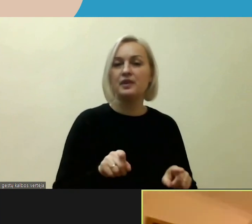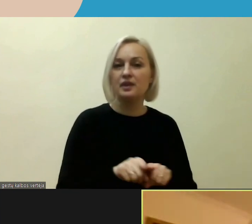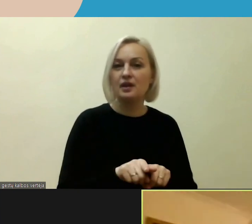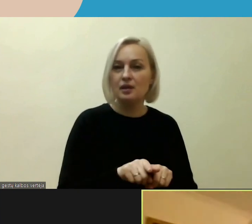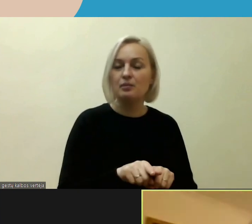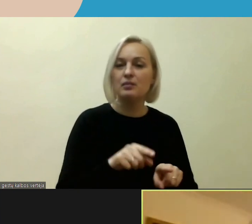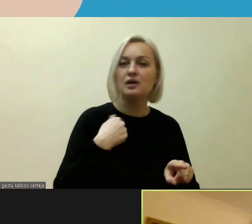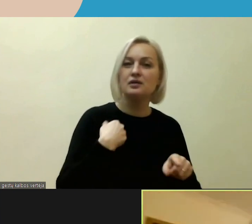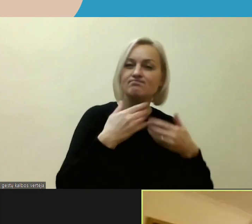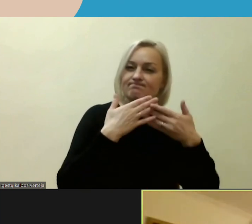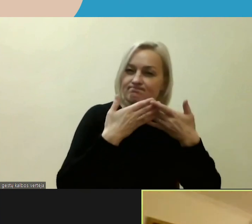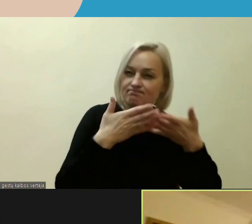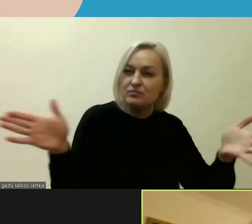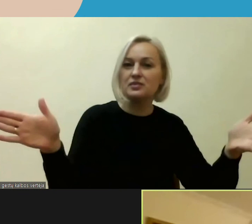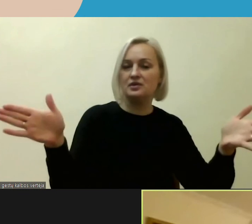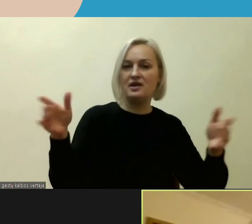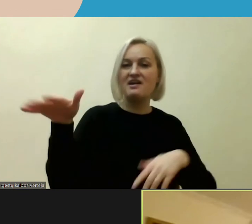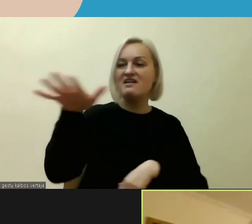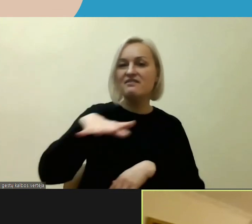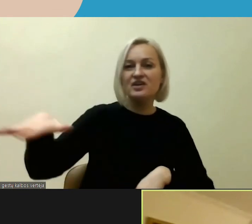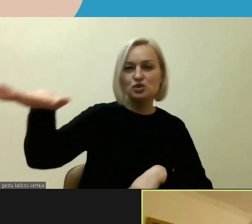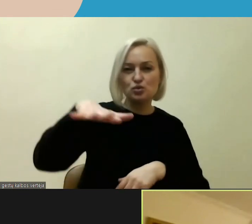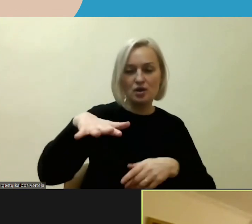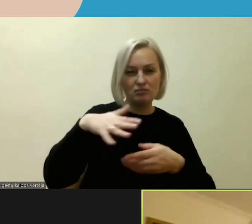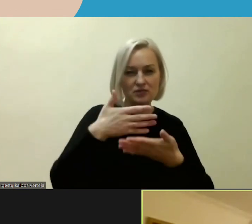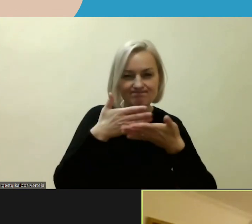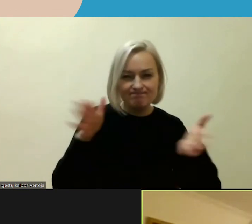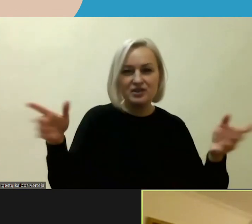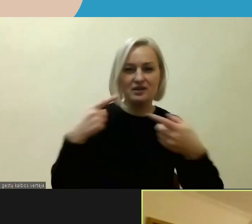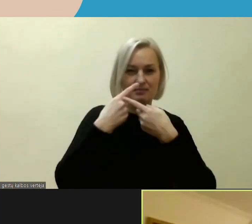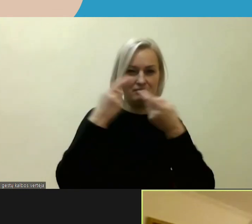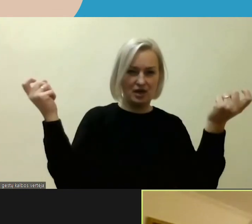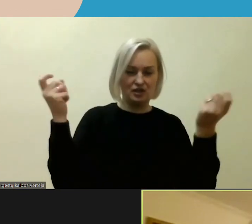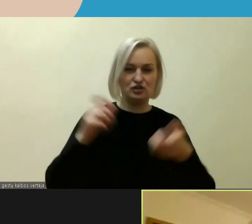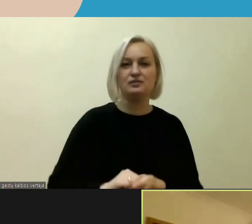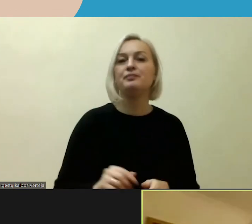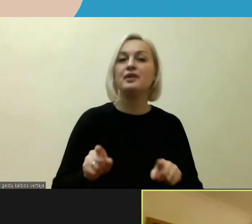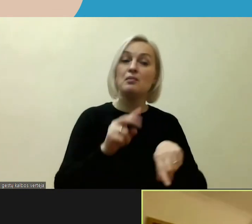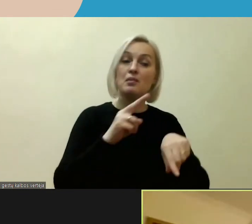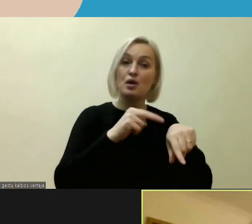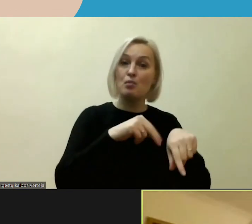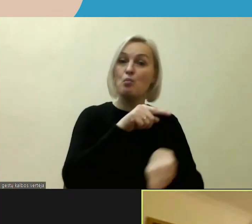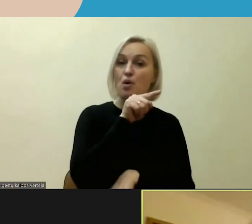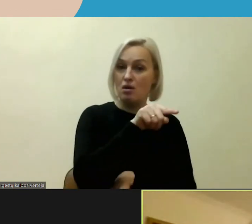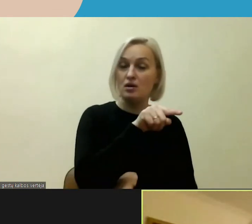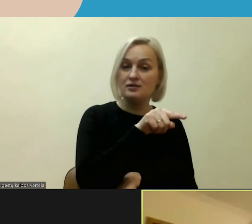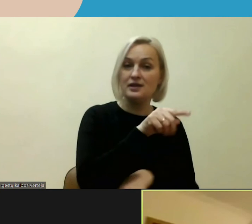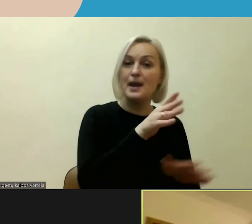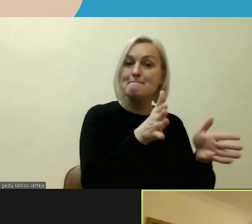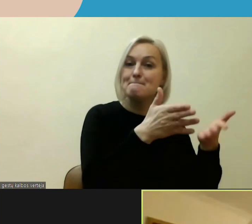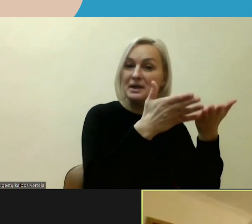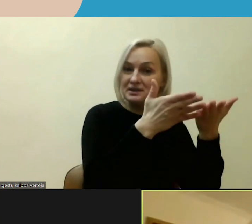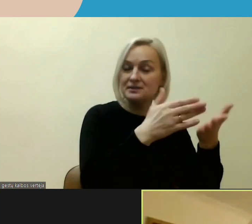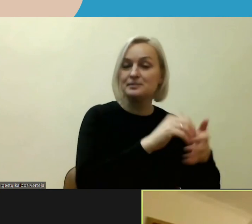And I would also encourage the police to look on it favorably, to look on it as an opportunity to have